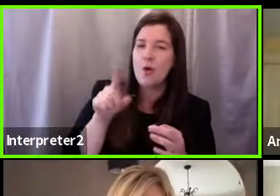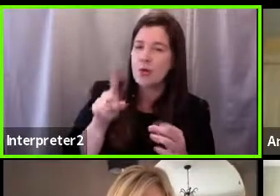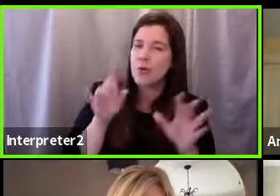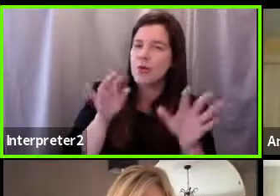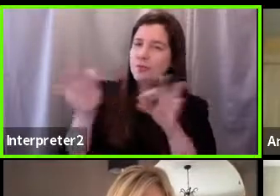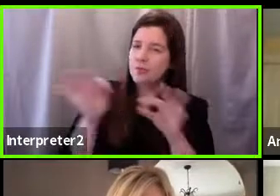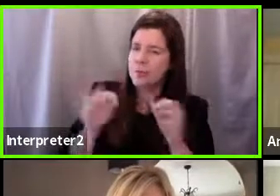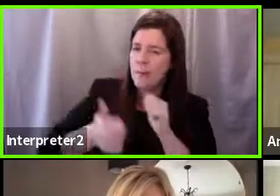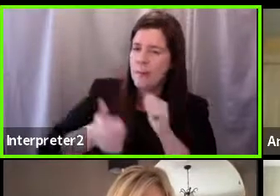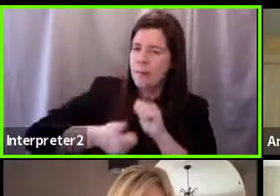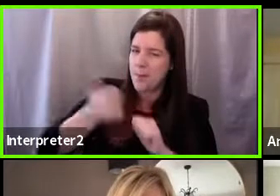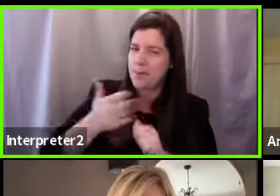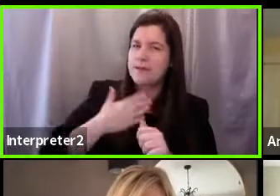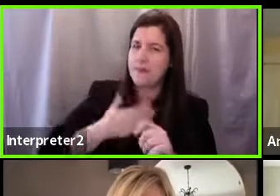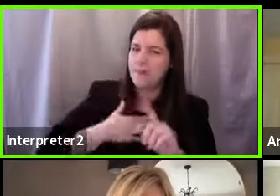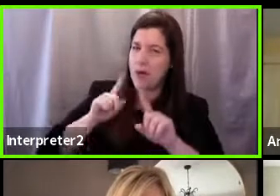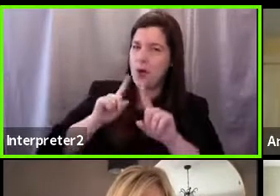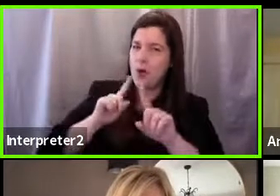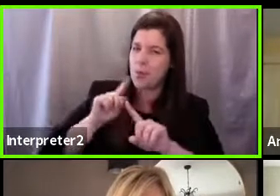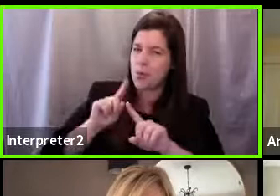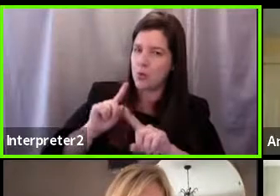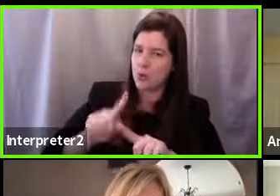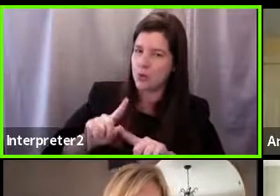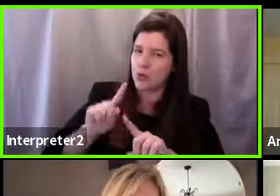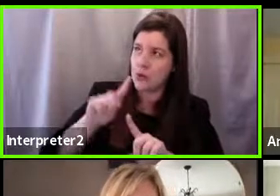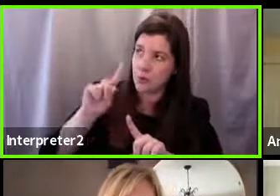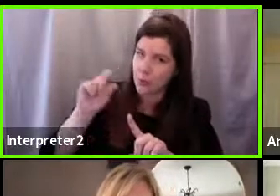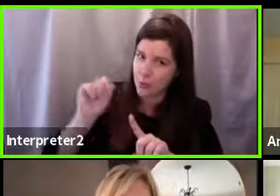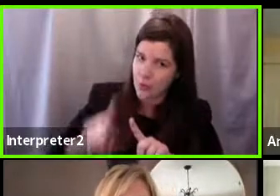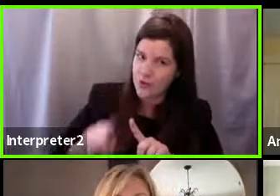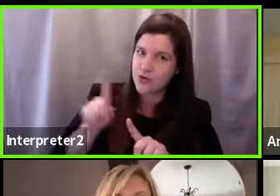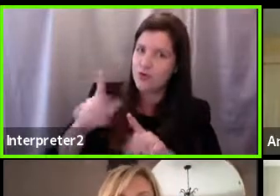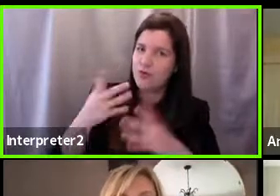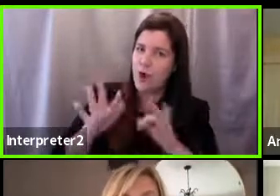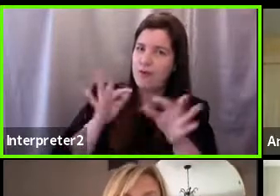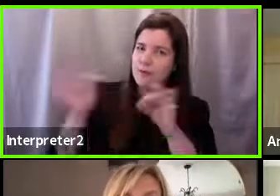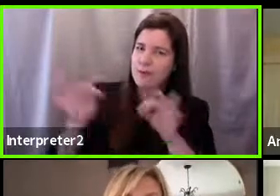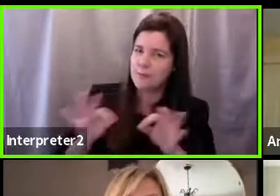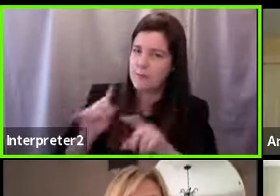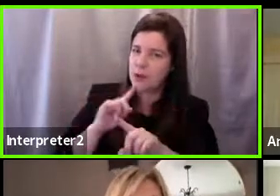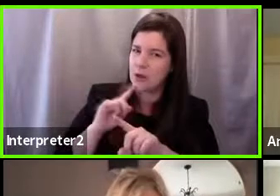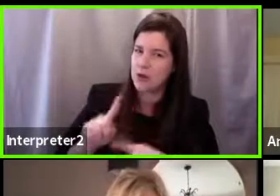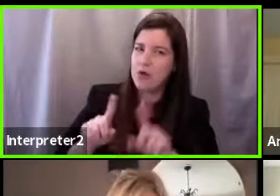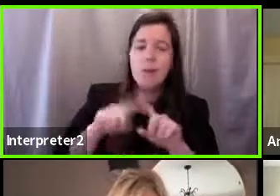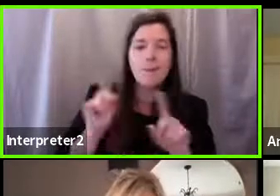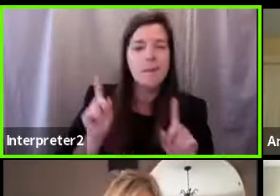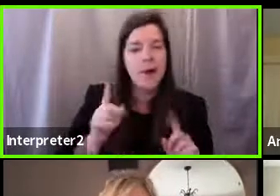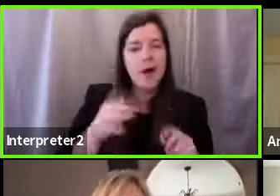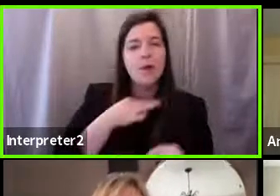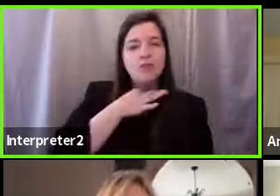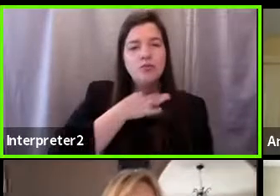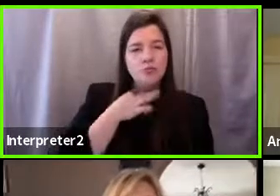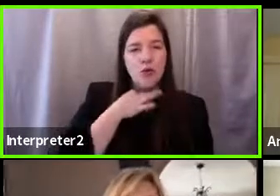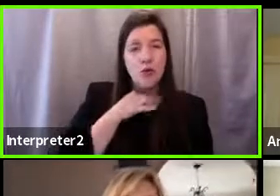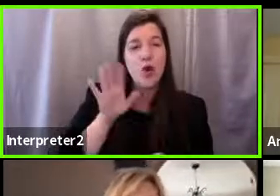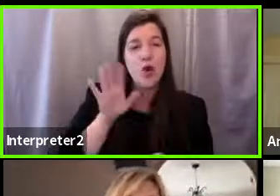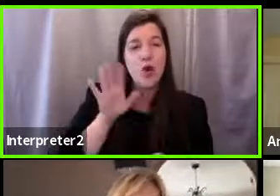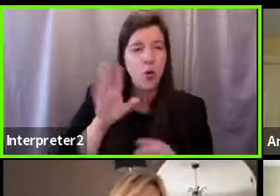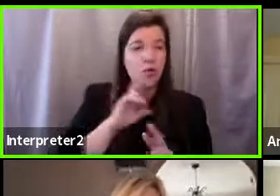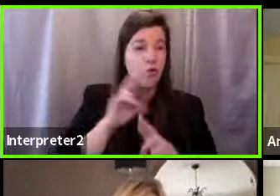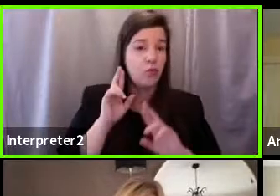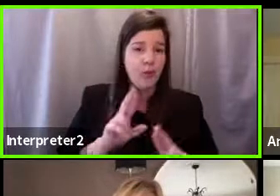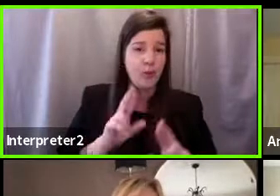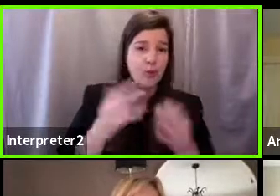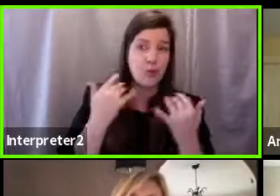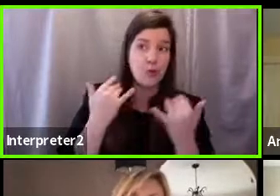thing I had remaining was based on the information that you reported today and that you've reported out since the fall. Are all of